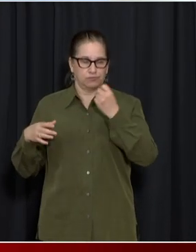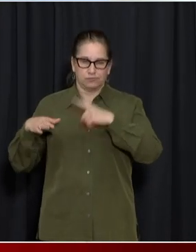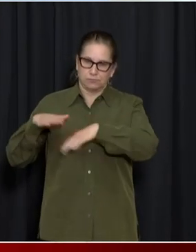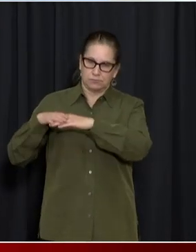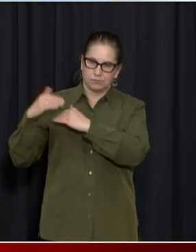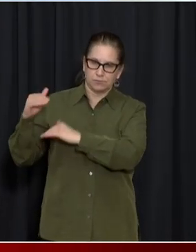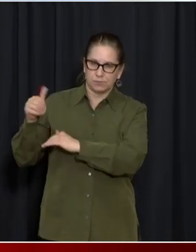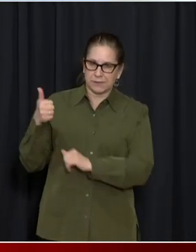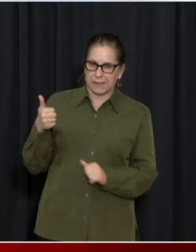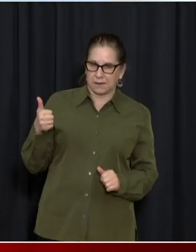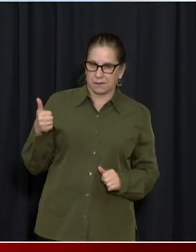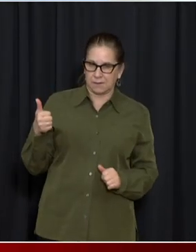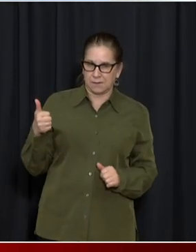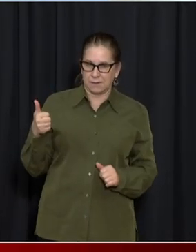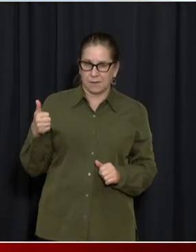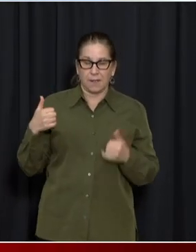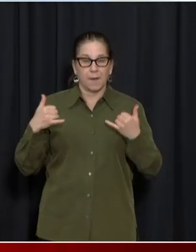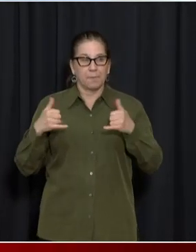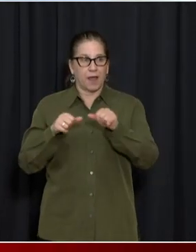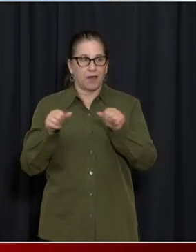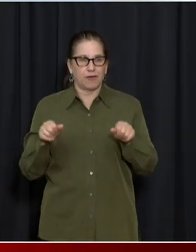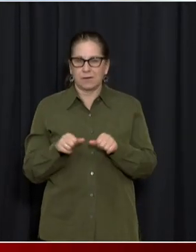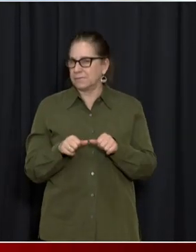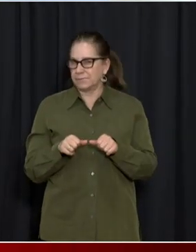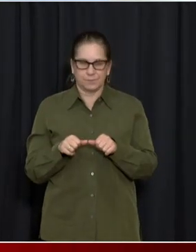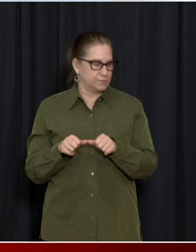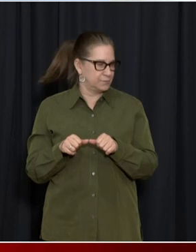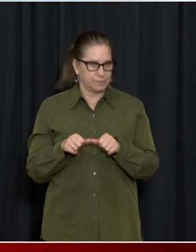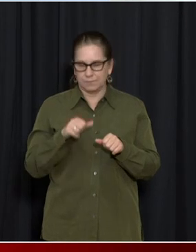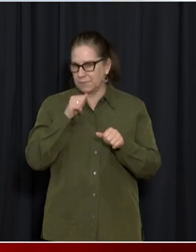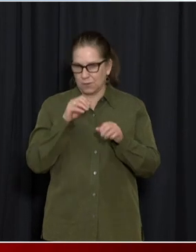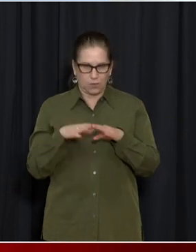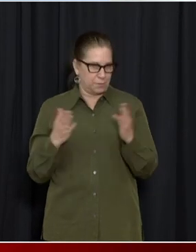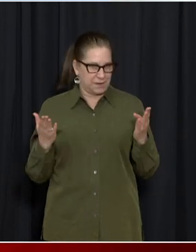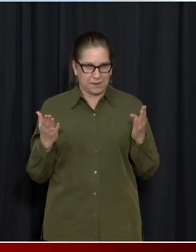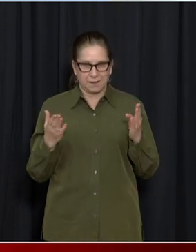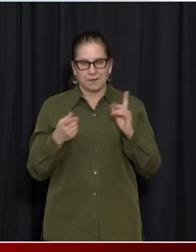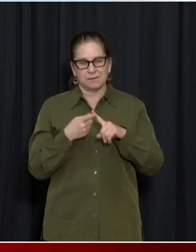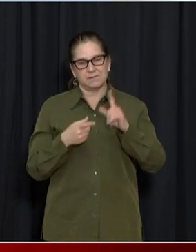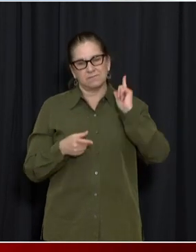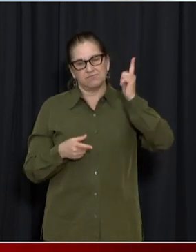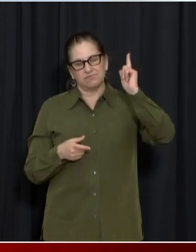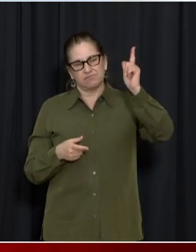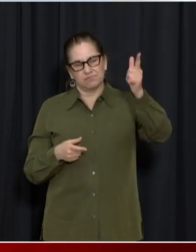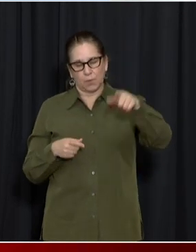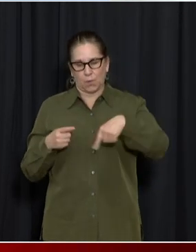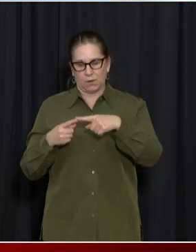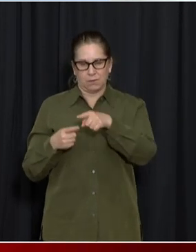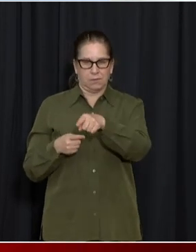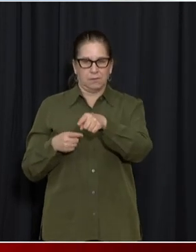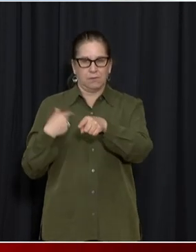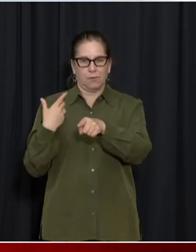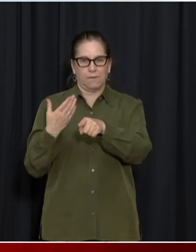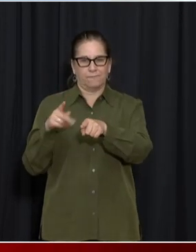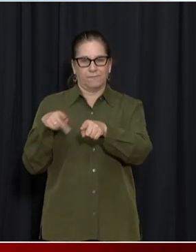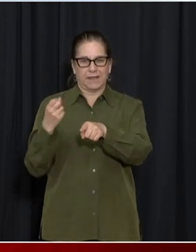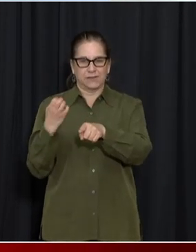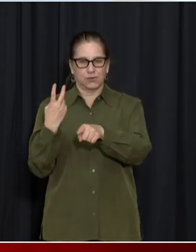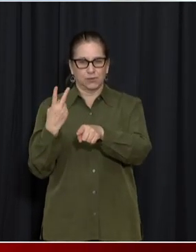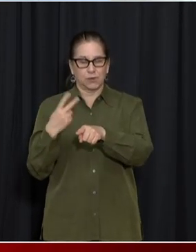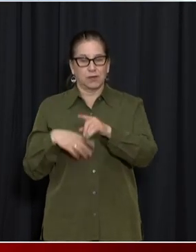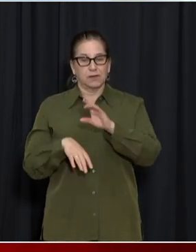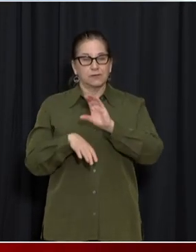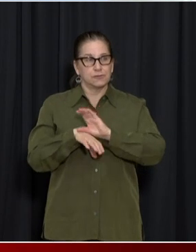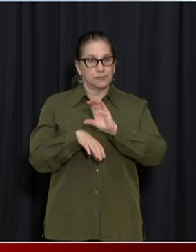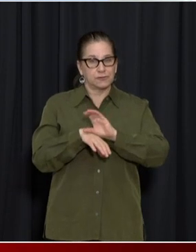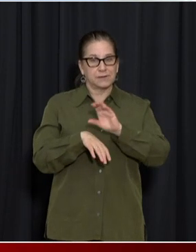while playgrounds are not recommended to be open until Stage 2. Places of worship could continue virtual